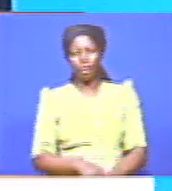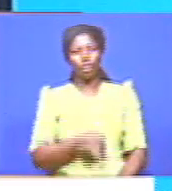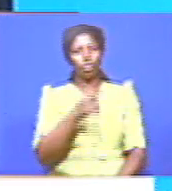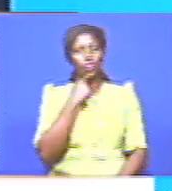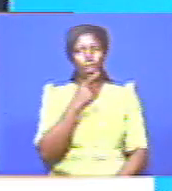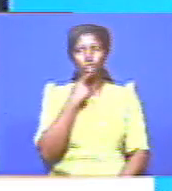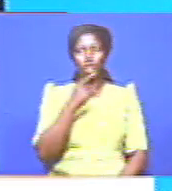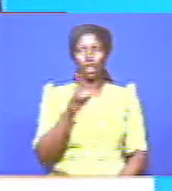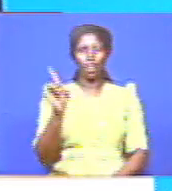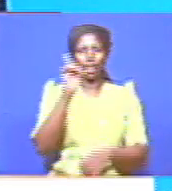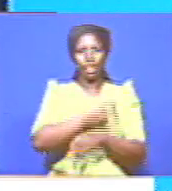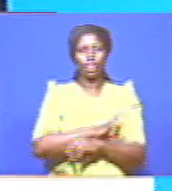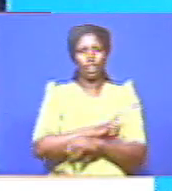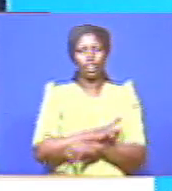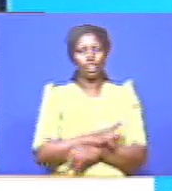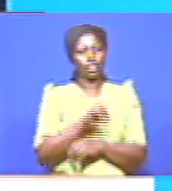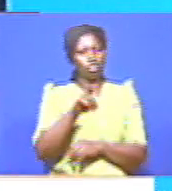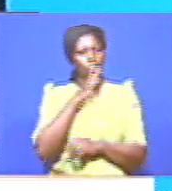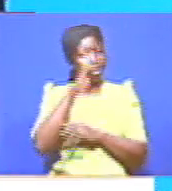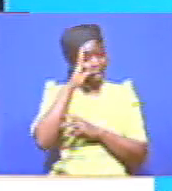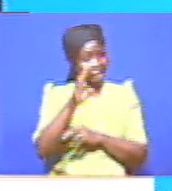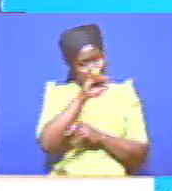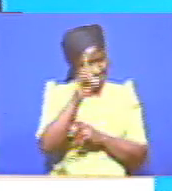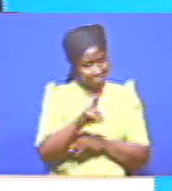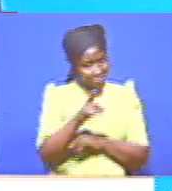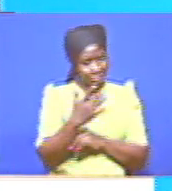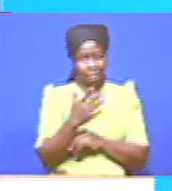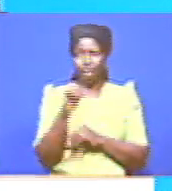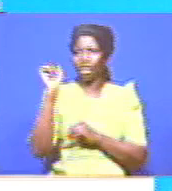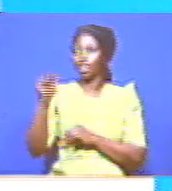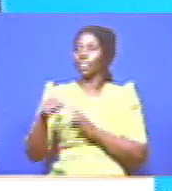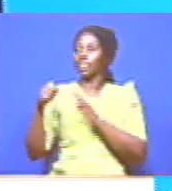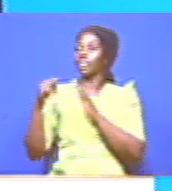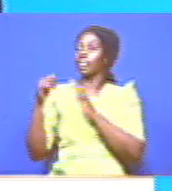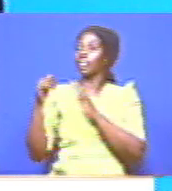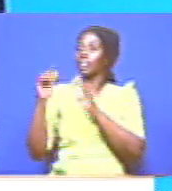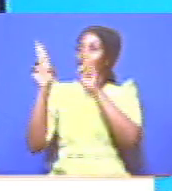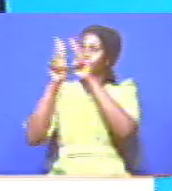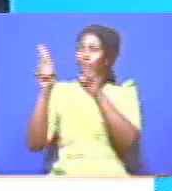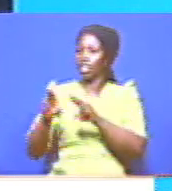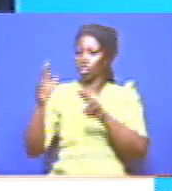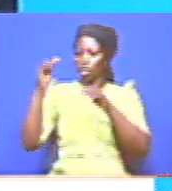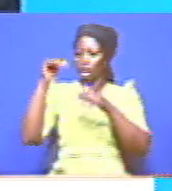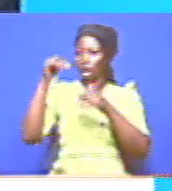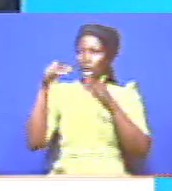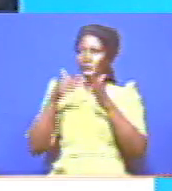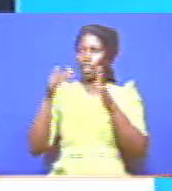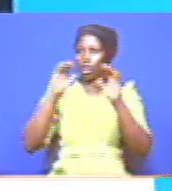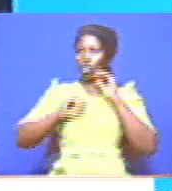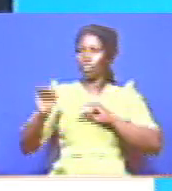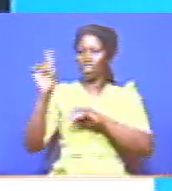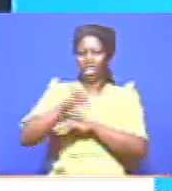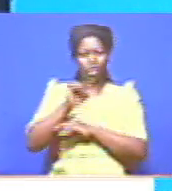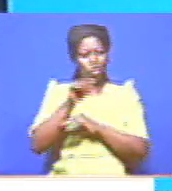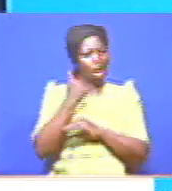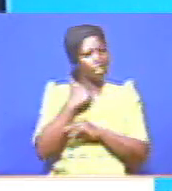day. It should be on Sunday, right? Yeah. That's the International Anti-Corruption Day. Yeah. Do you have a particular theme this year